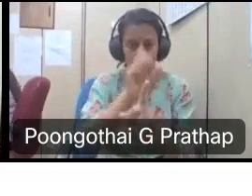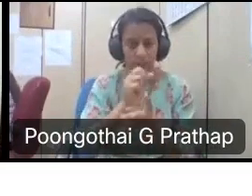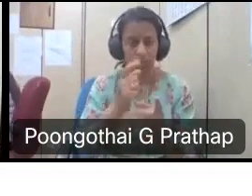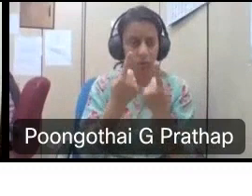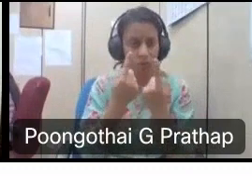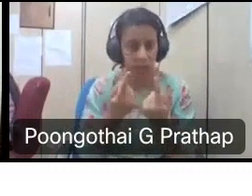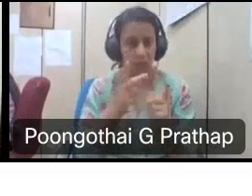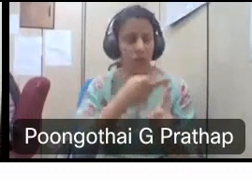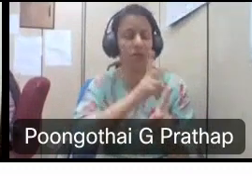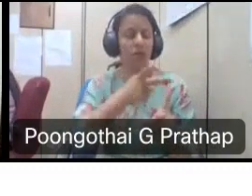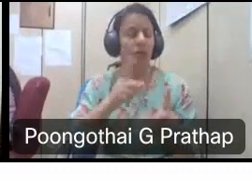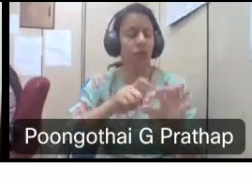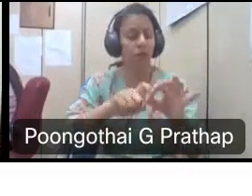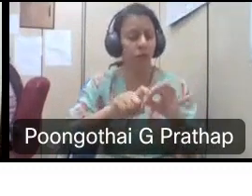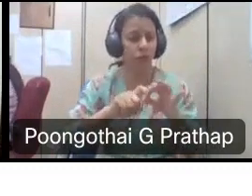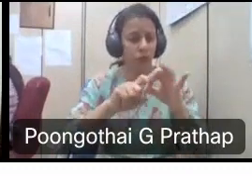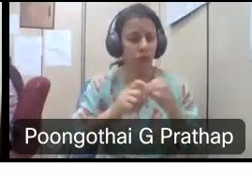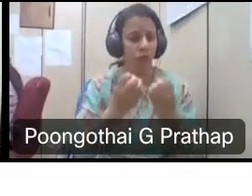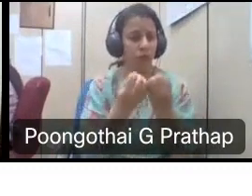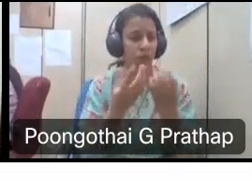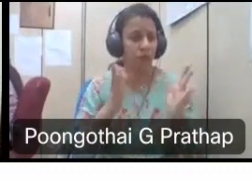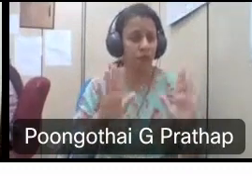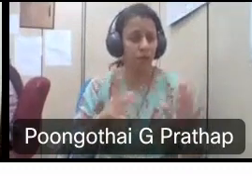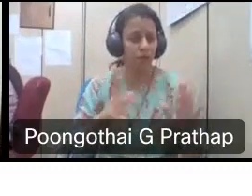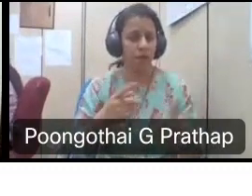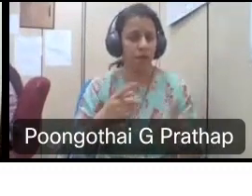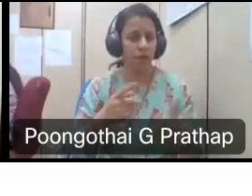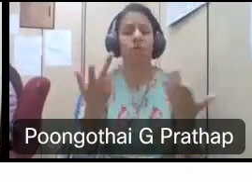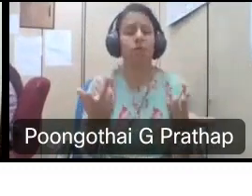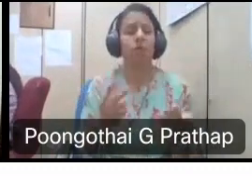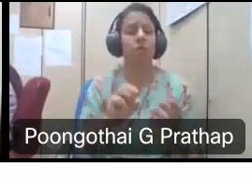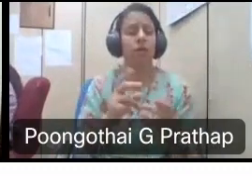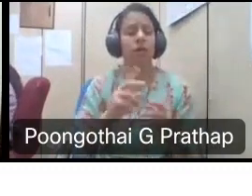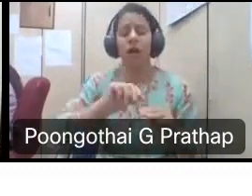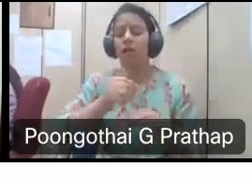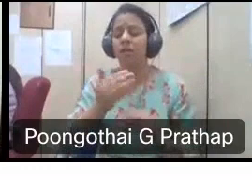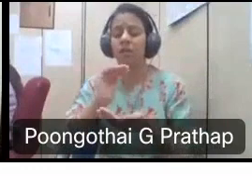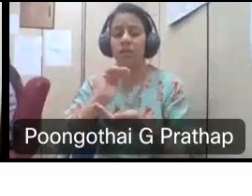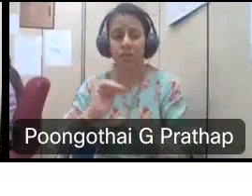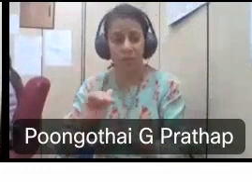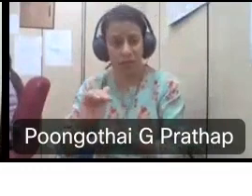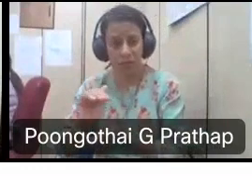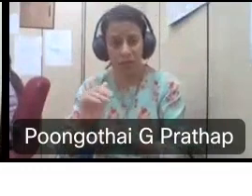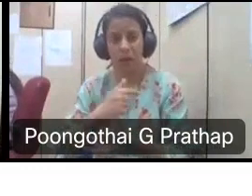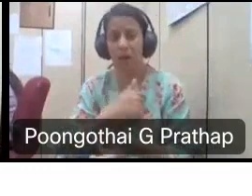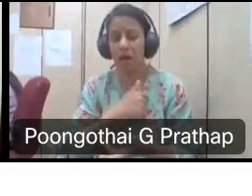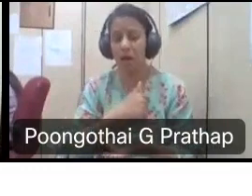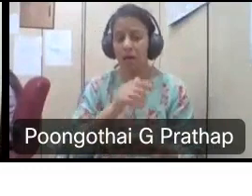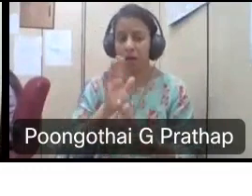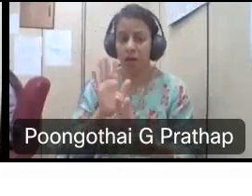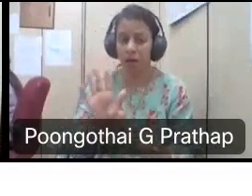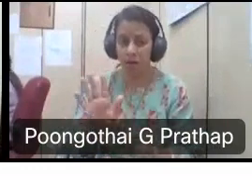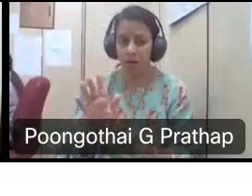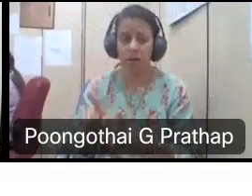multiple questions, and I must say that any other child with the congenital heart disease, issues remain same.